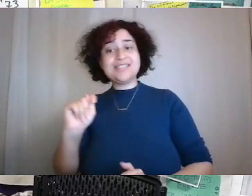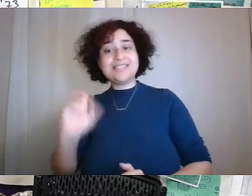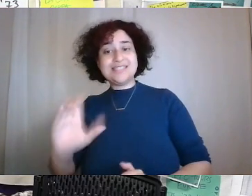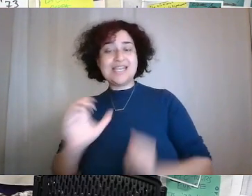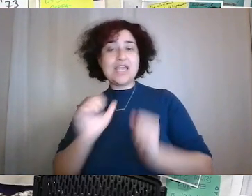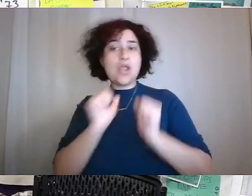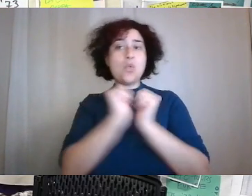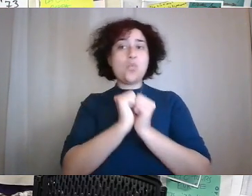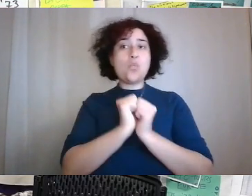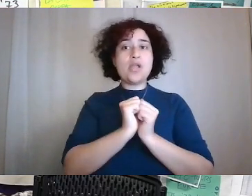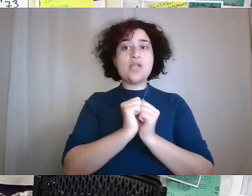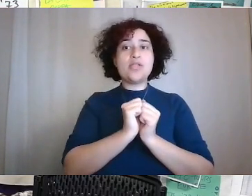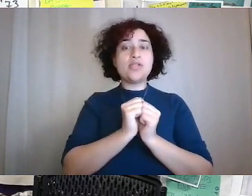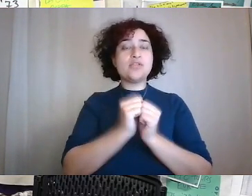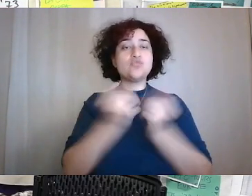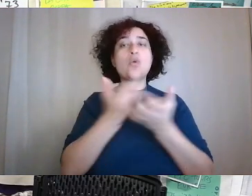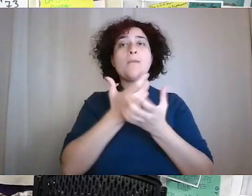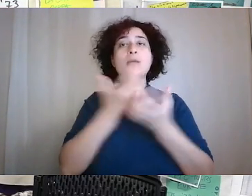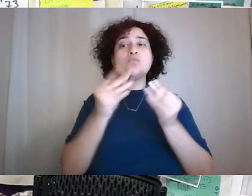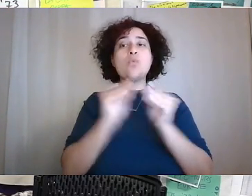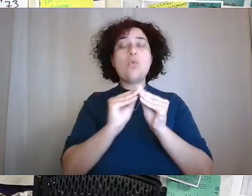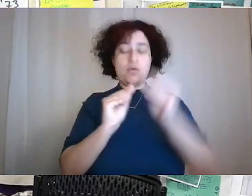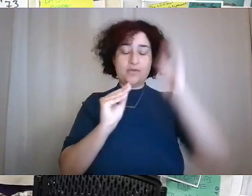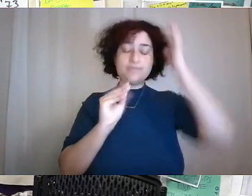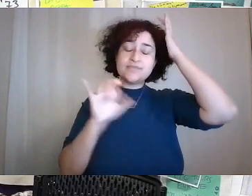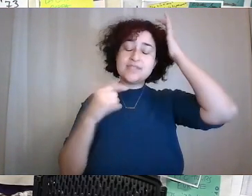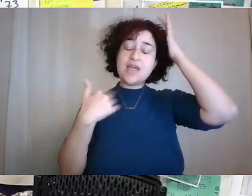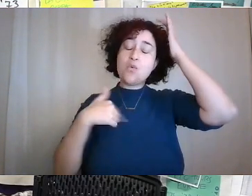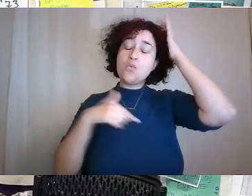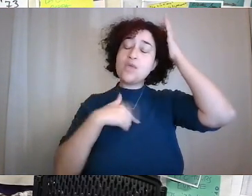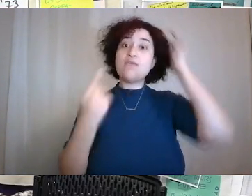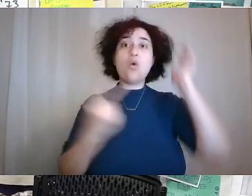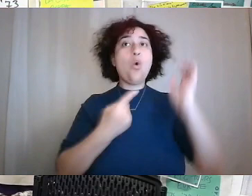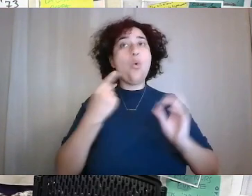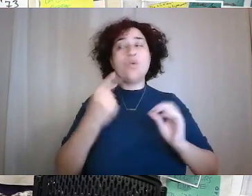we have only doubled down on that reality.